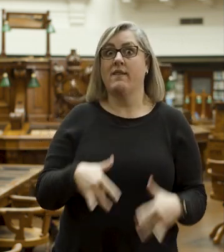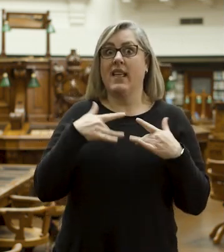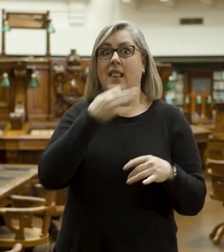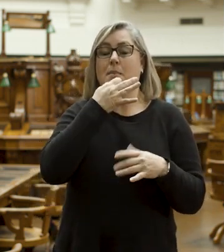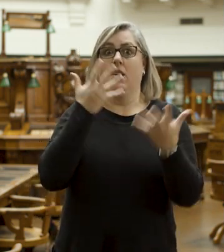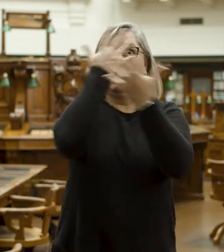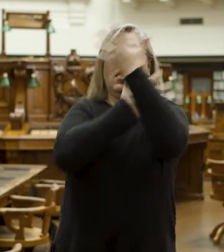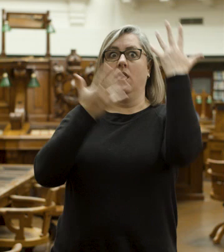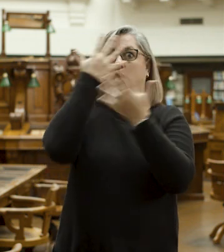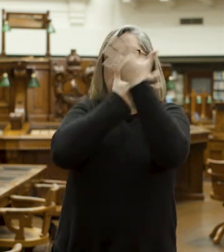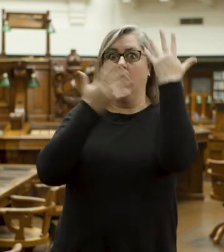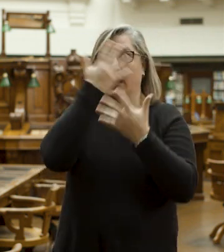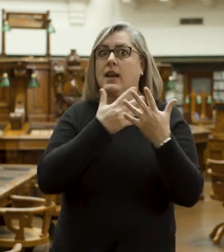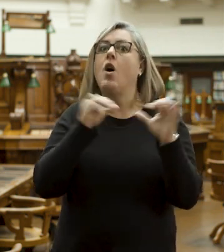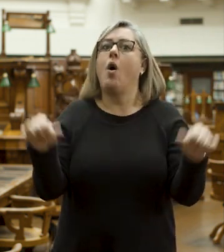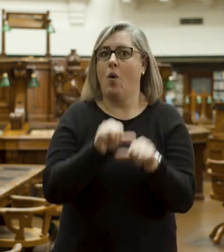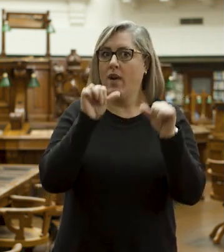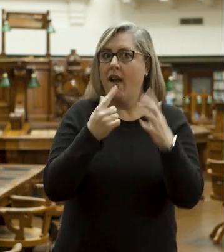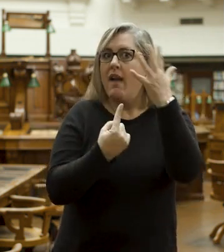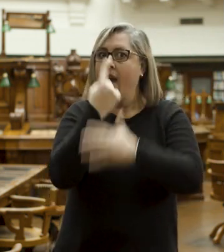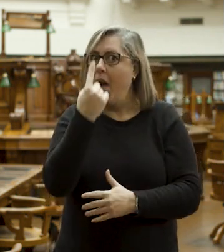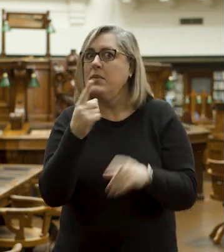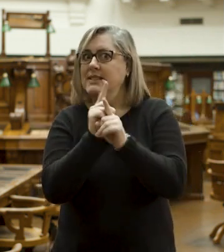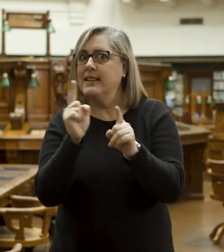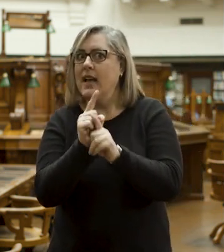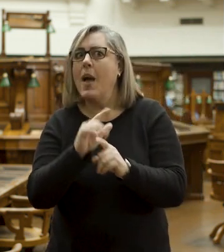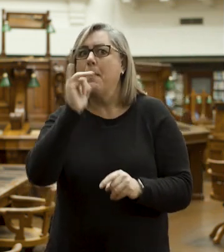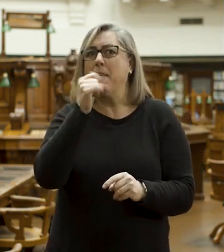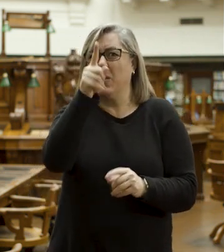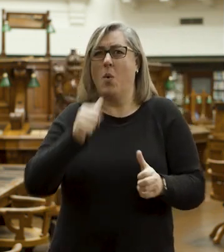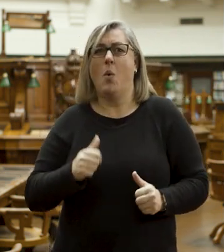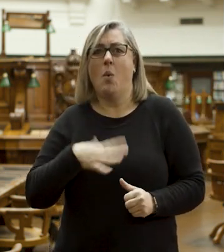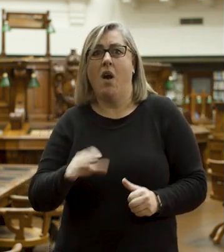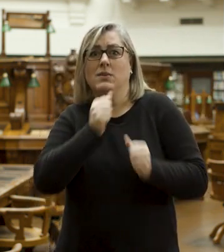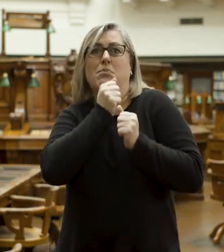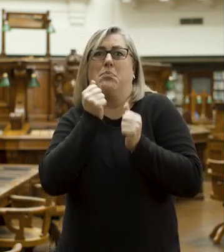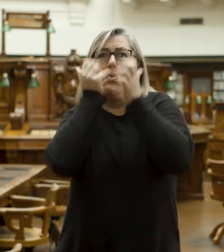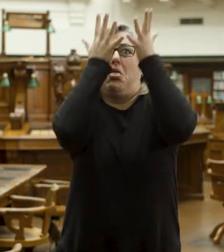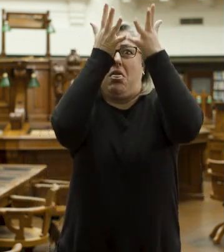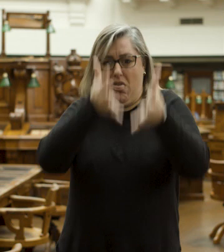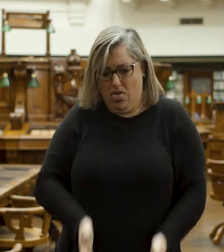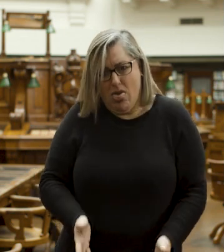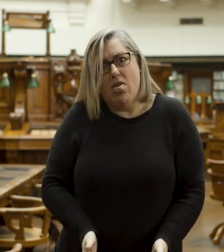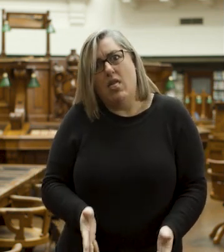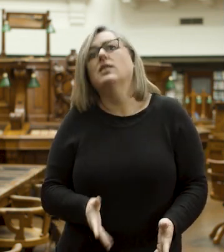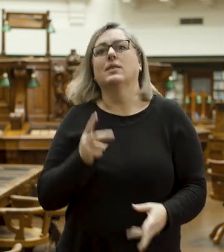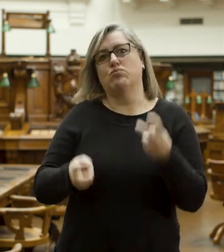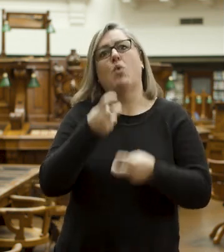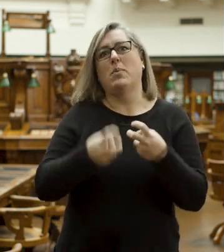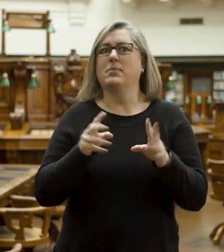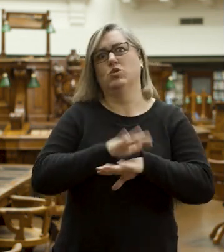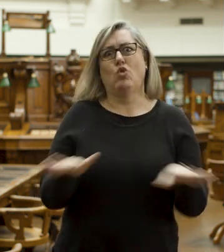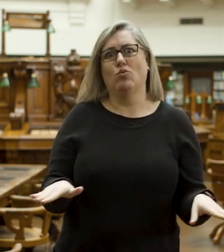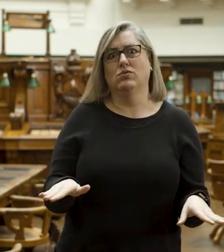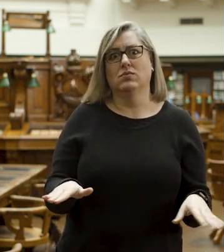dizzy. That is also okay. That happens a lot. You may want to throw up all over your lap. That is a problem. Do not